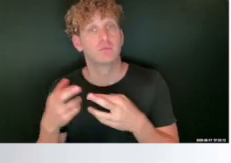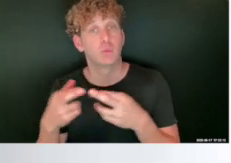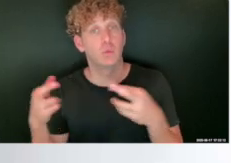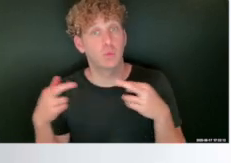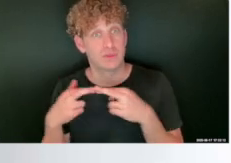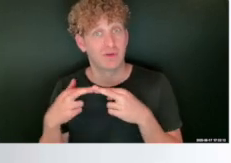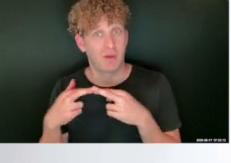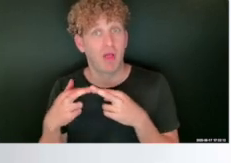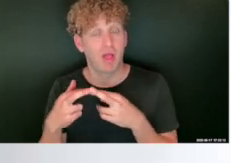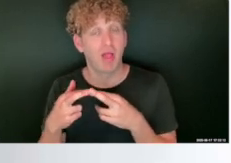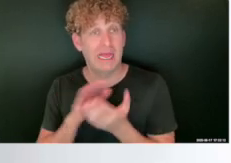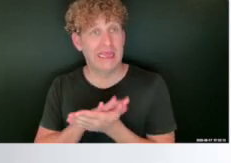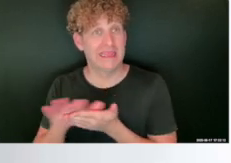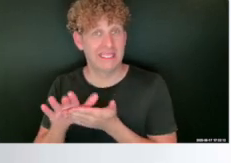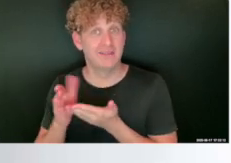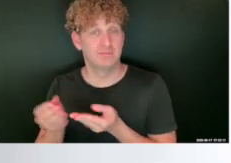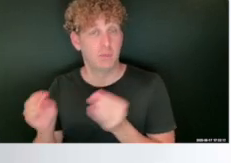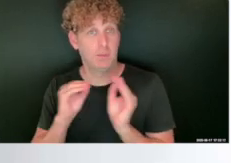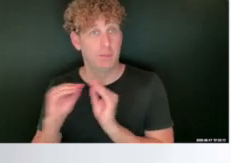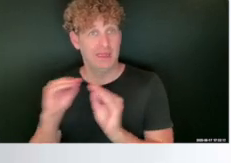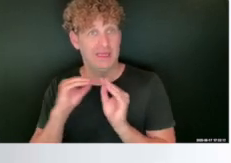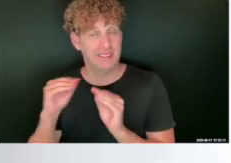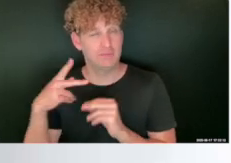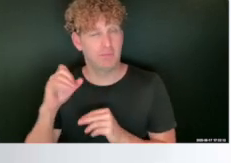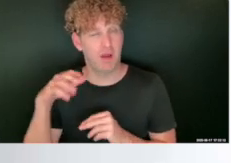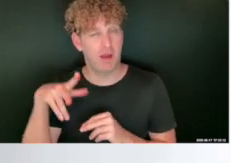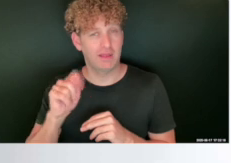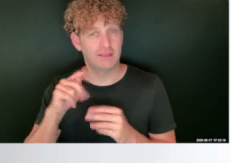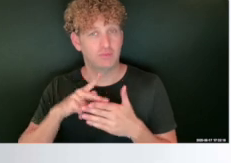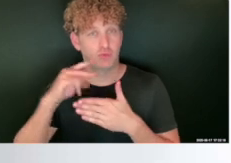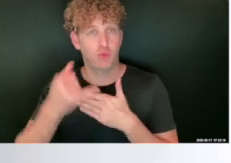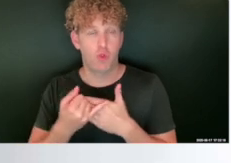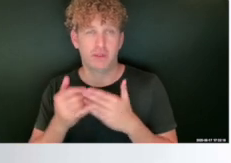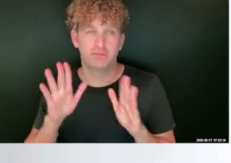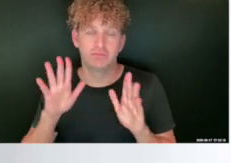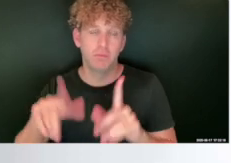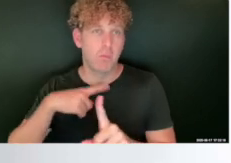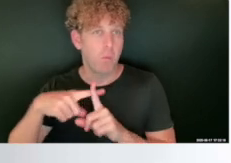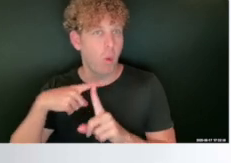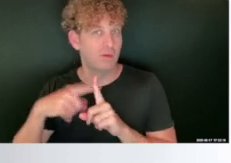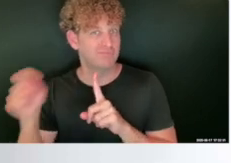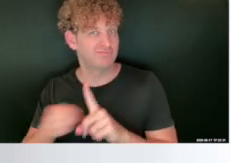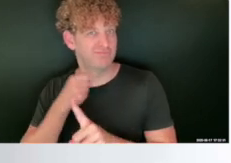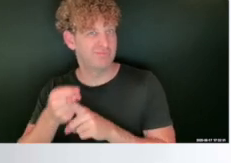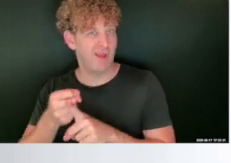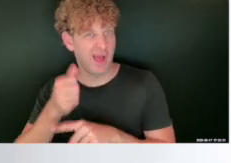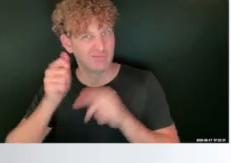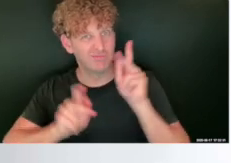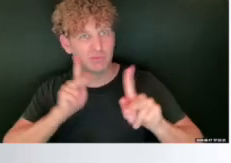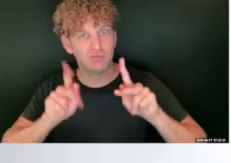assessments efforts have now moved under the planning and capacity building umbrella, which I'll be talking about here tonight